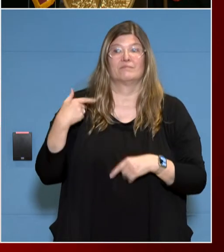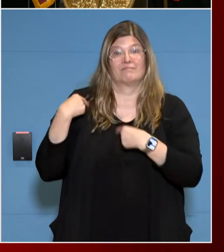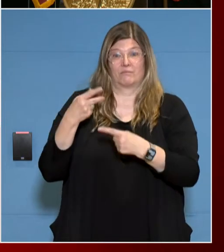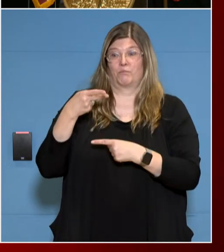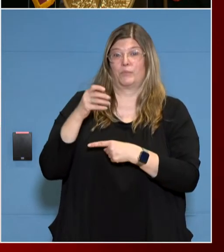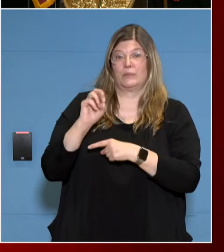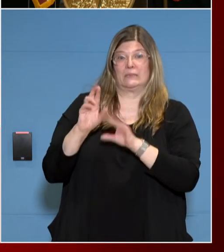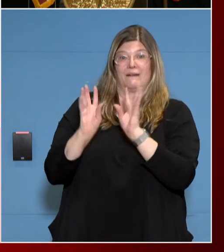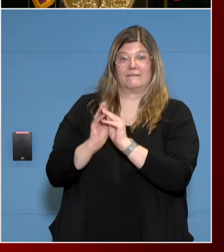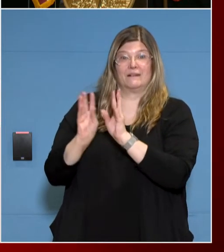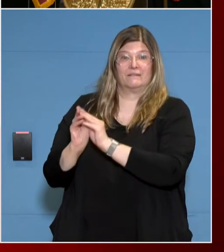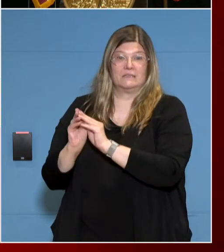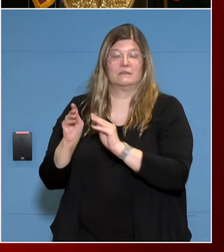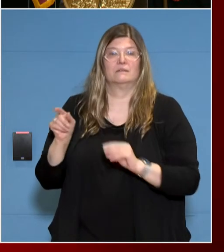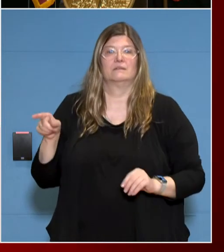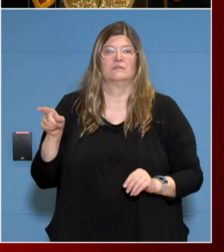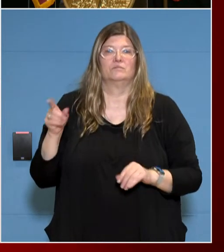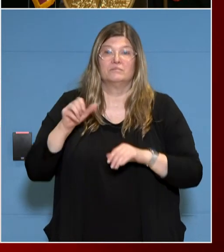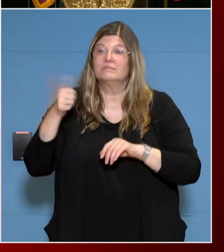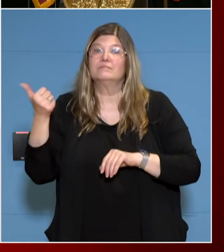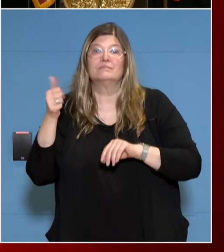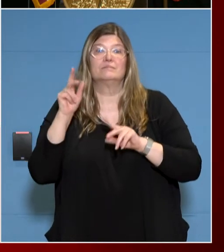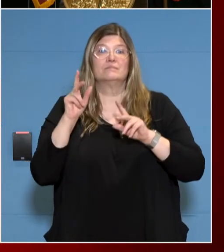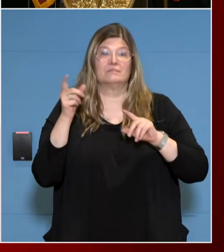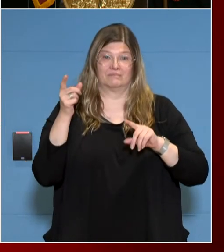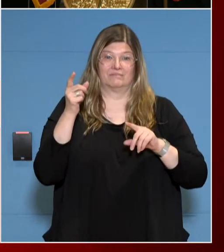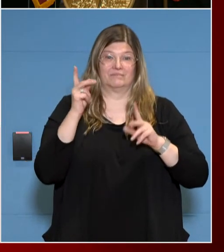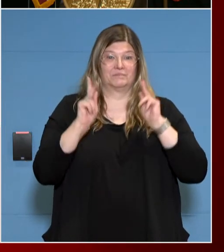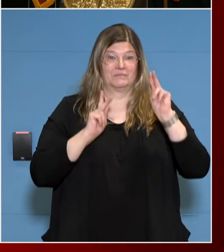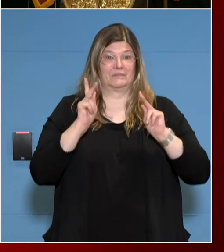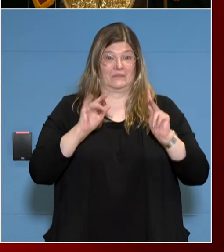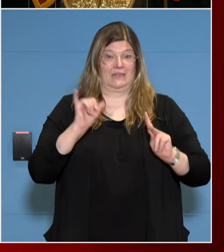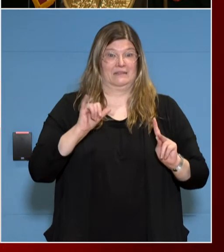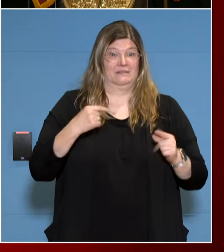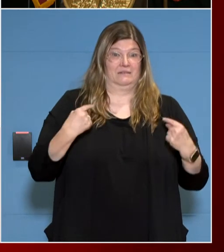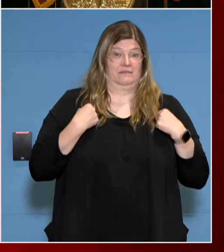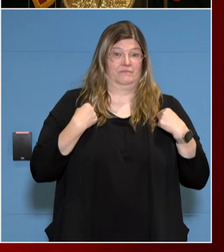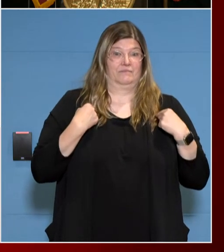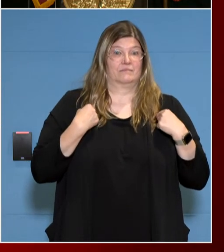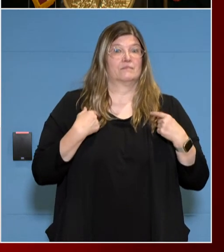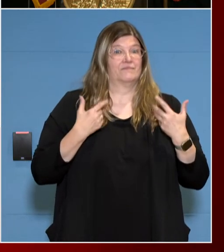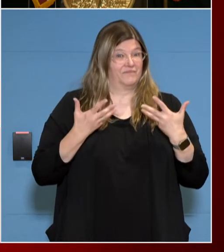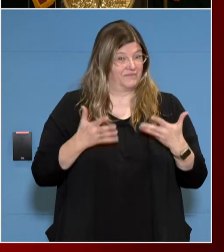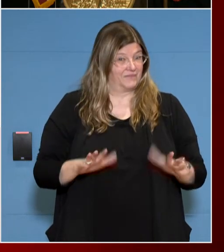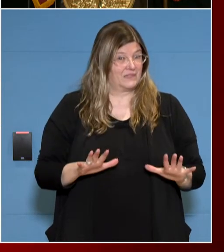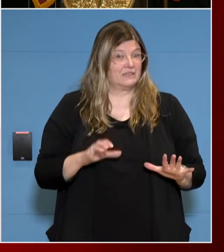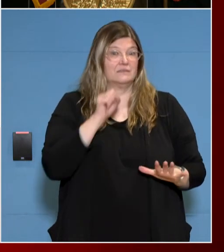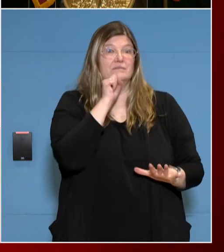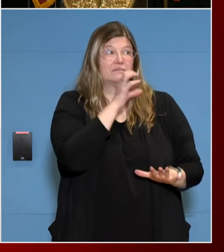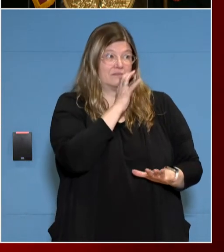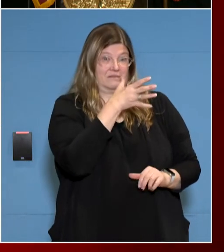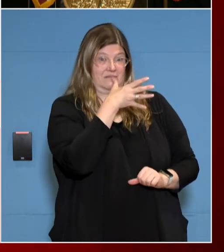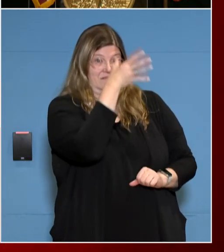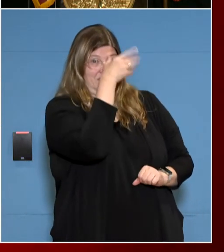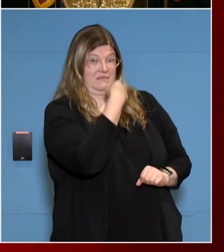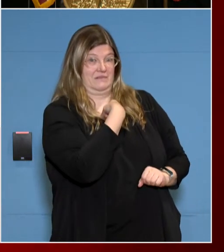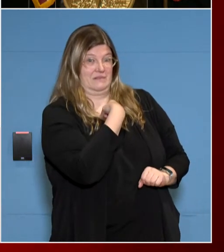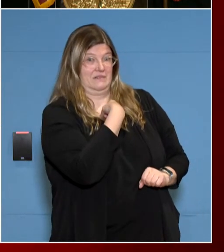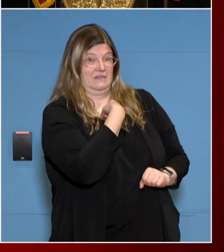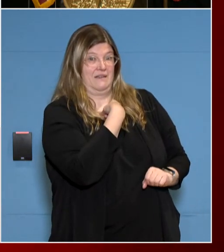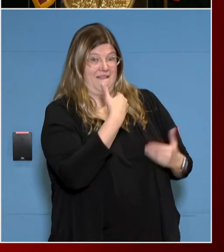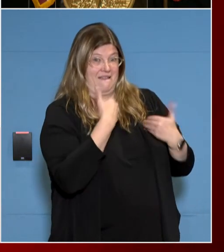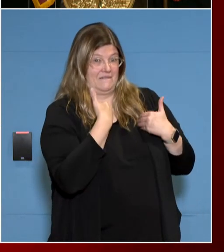places. So for people like me with senior parents who do very well with technology and